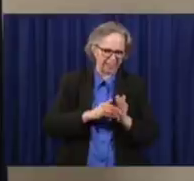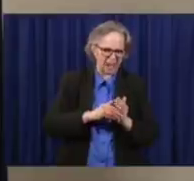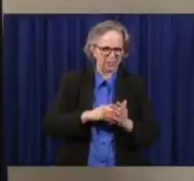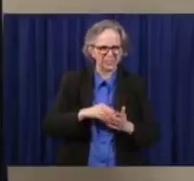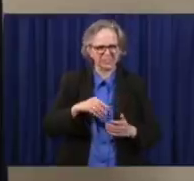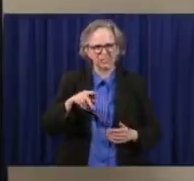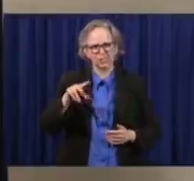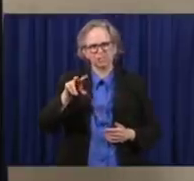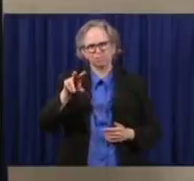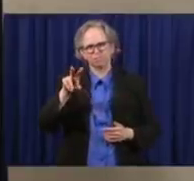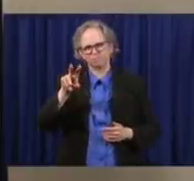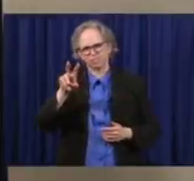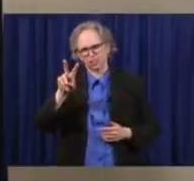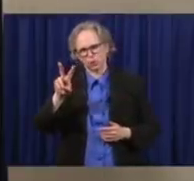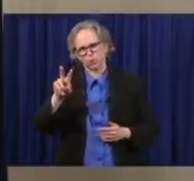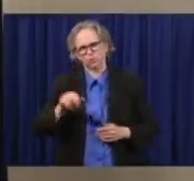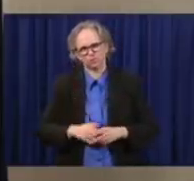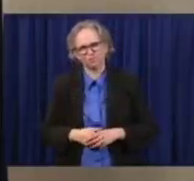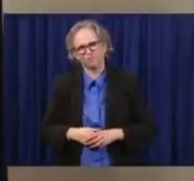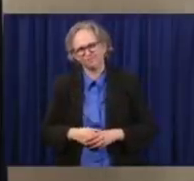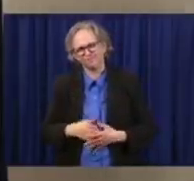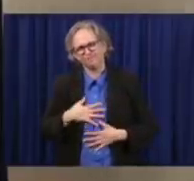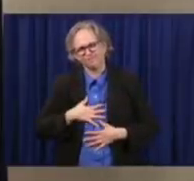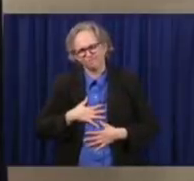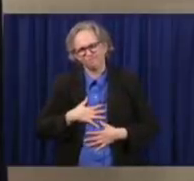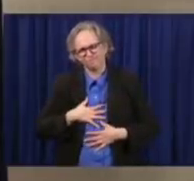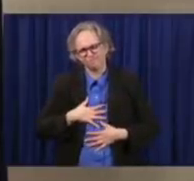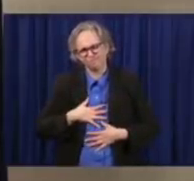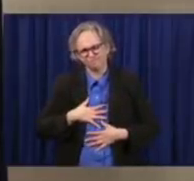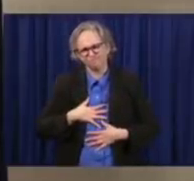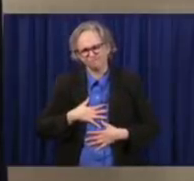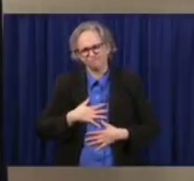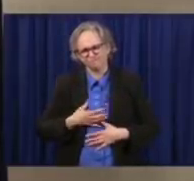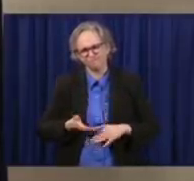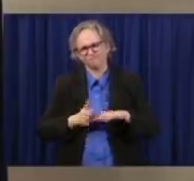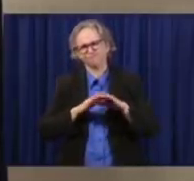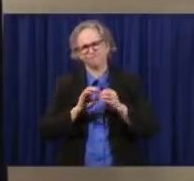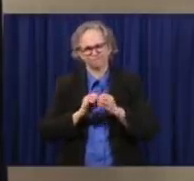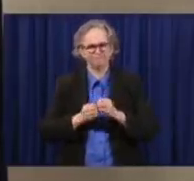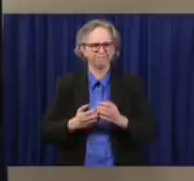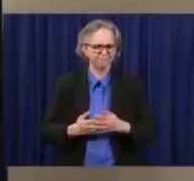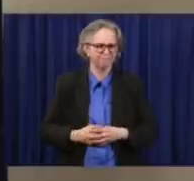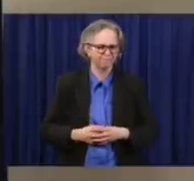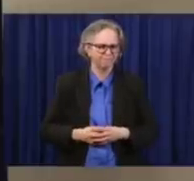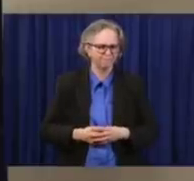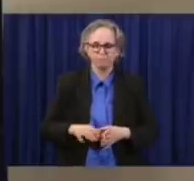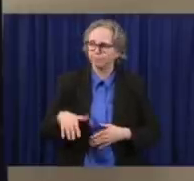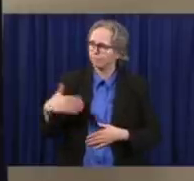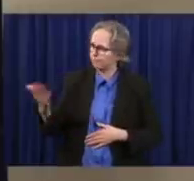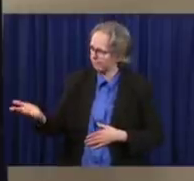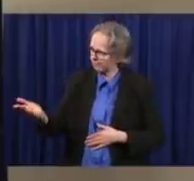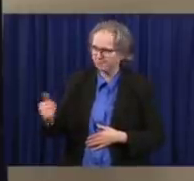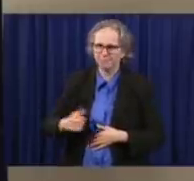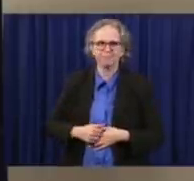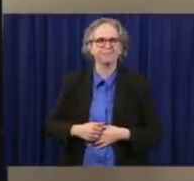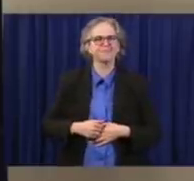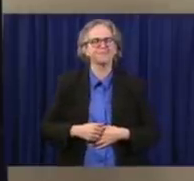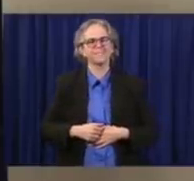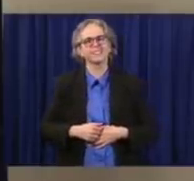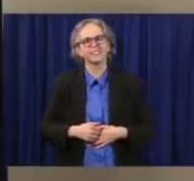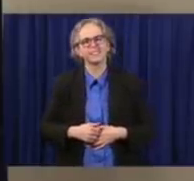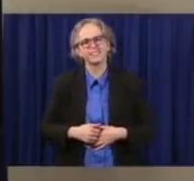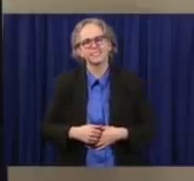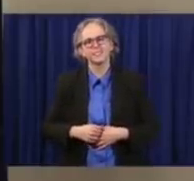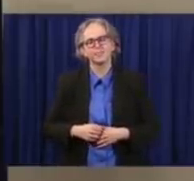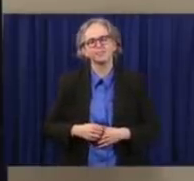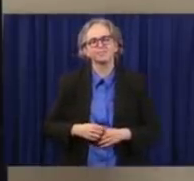1,002 Ohioans who have lost their lives to coronavirus. Next slide, Eric. Thank you. And I would